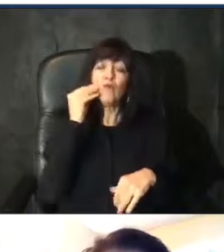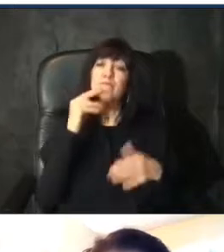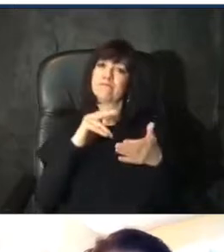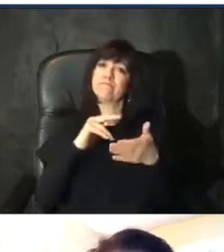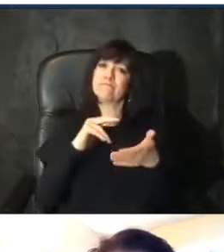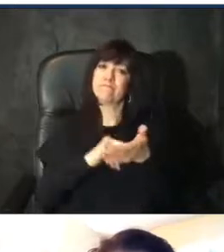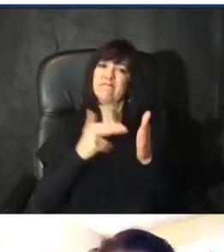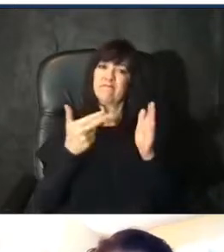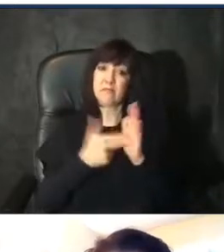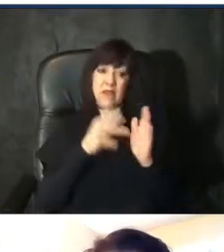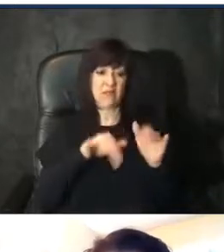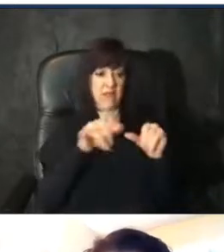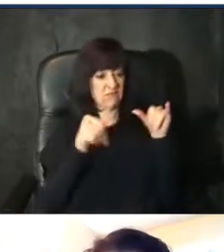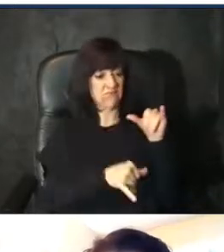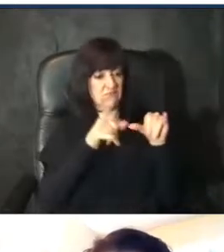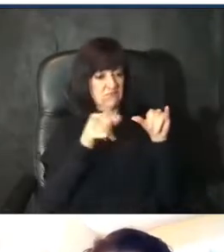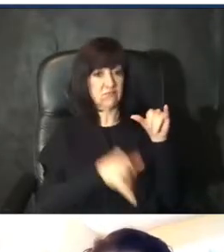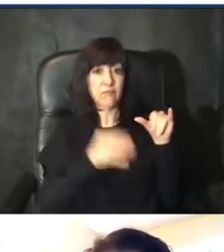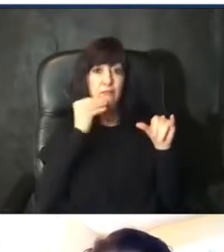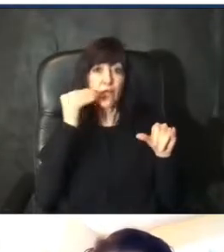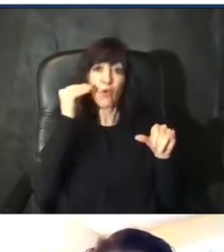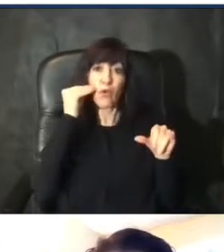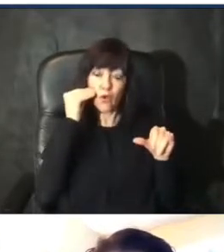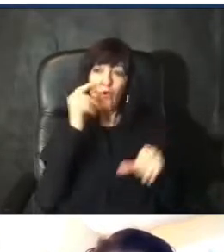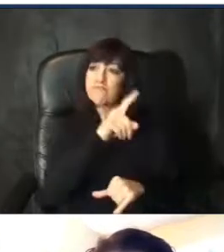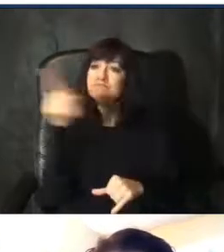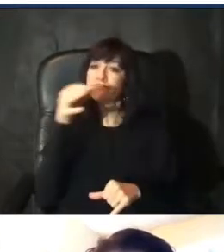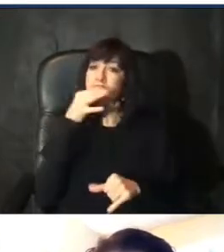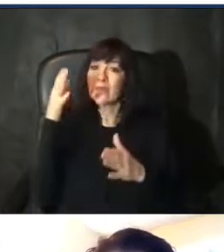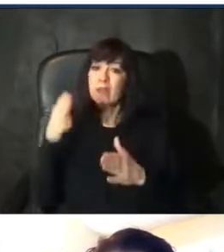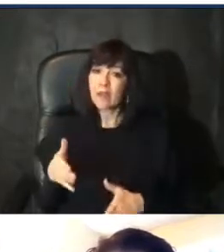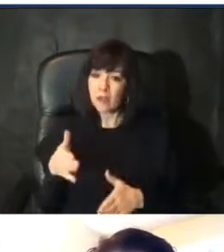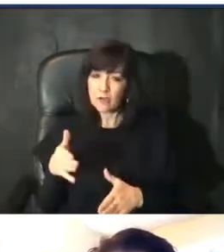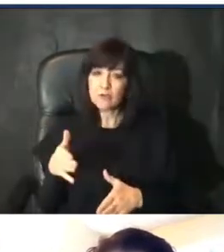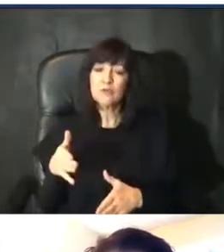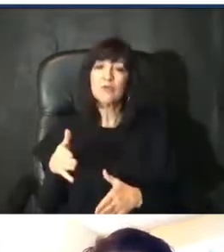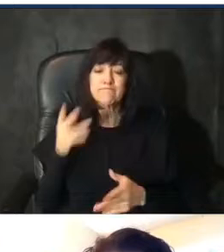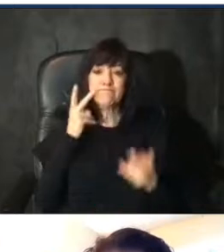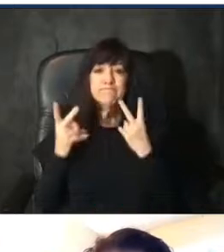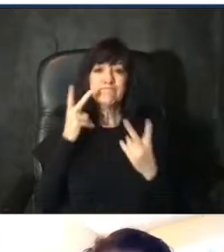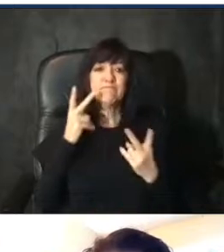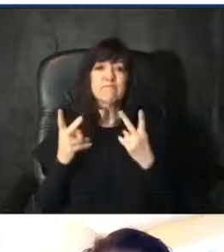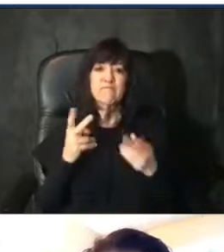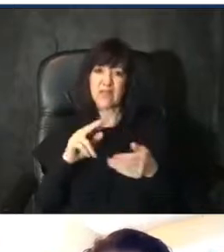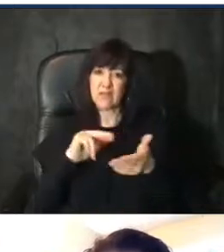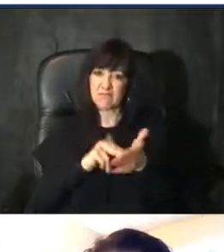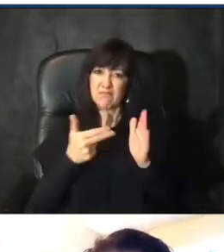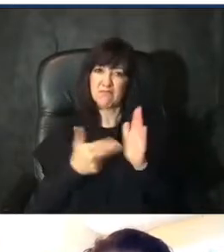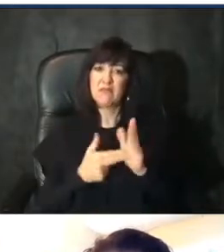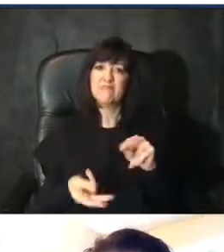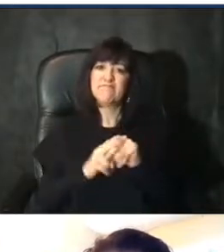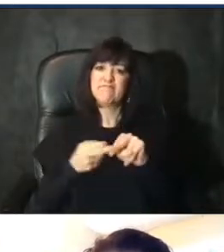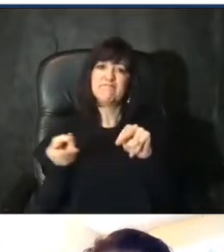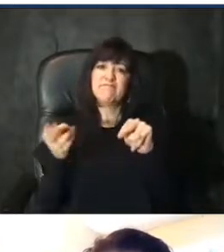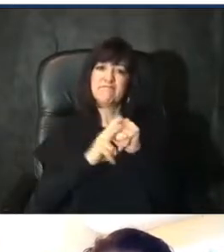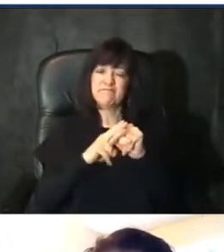about the concern about the increase in exposure to child abuse, as well as